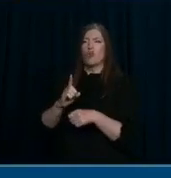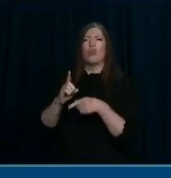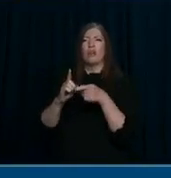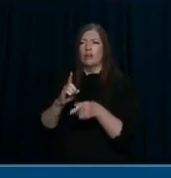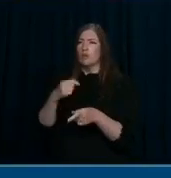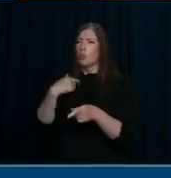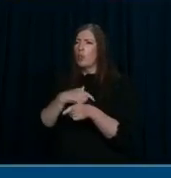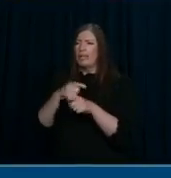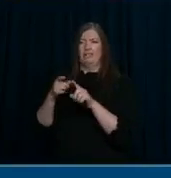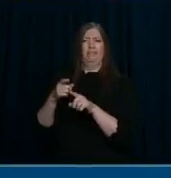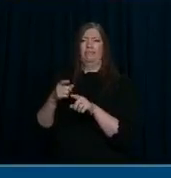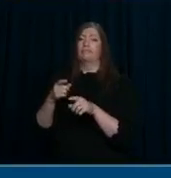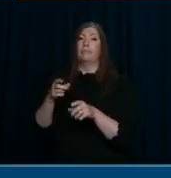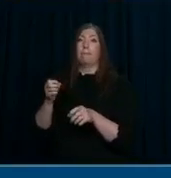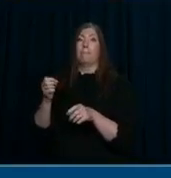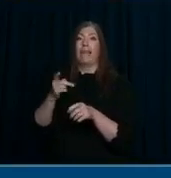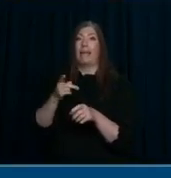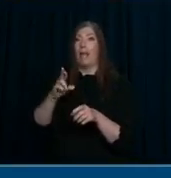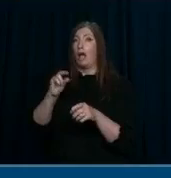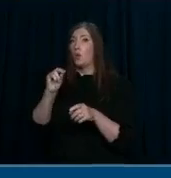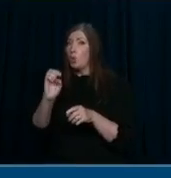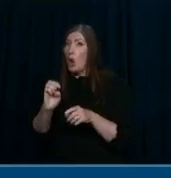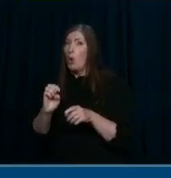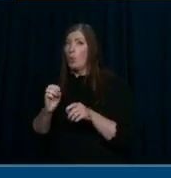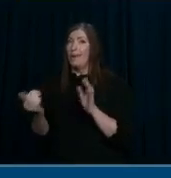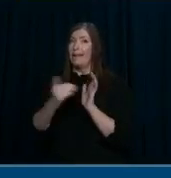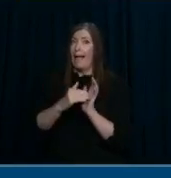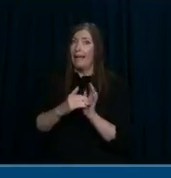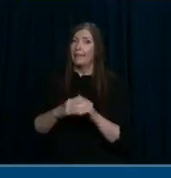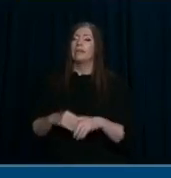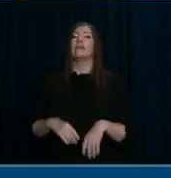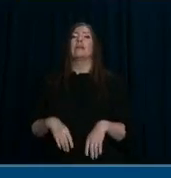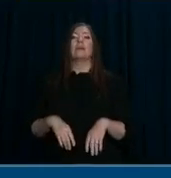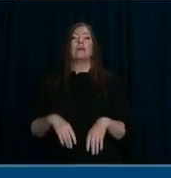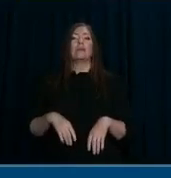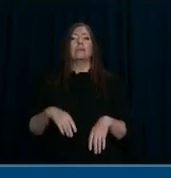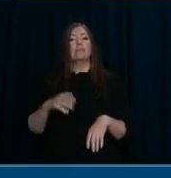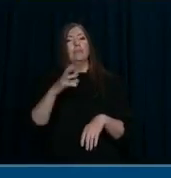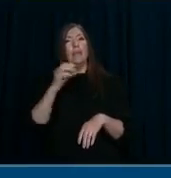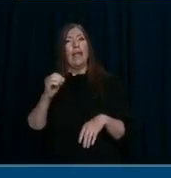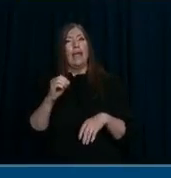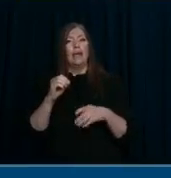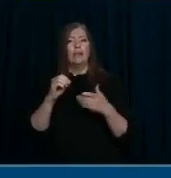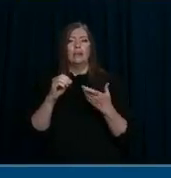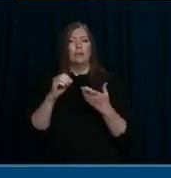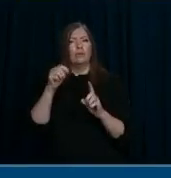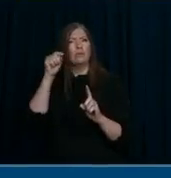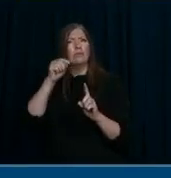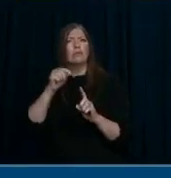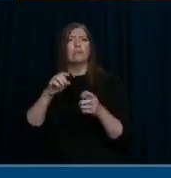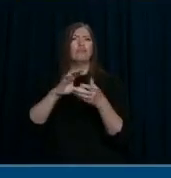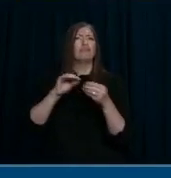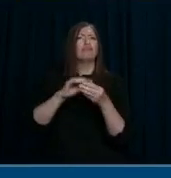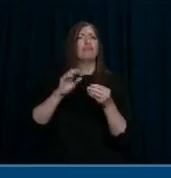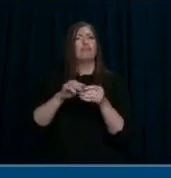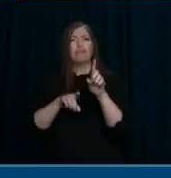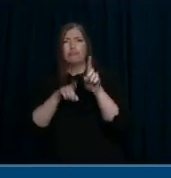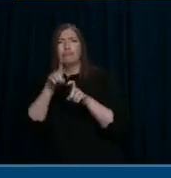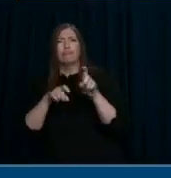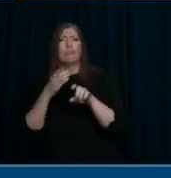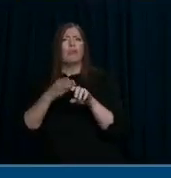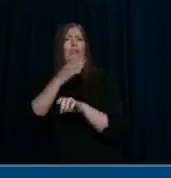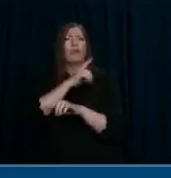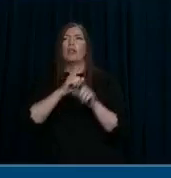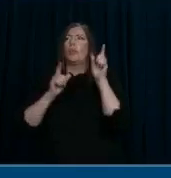codify Roe. That is what we are going to do. And you know, just to speak to the question before, we need to be able to